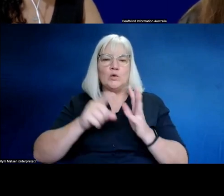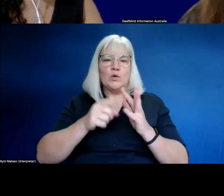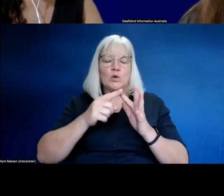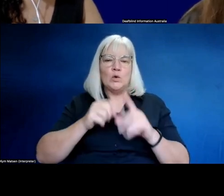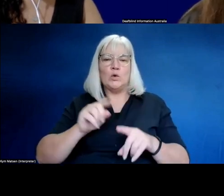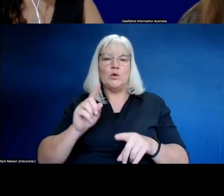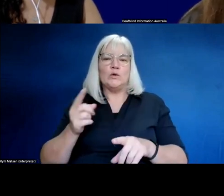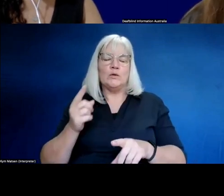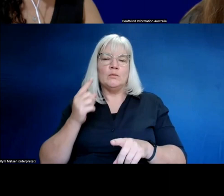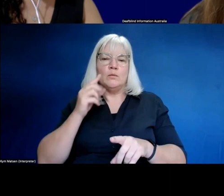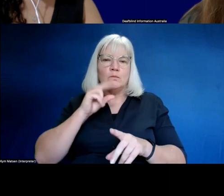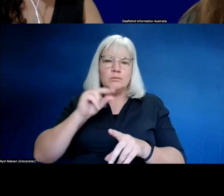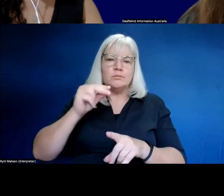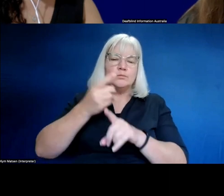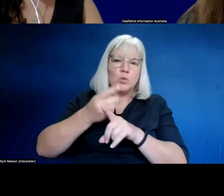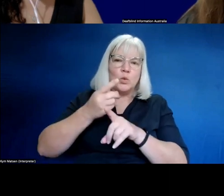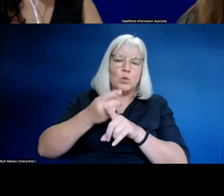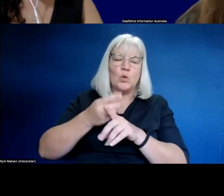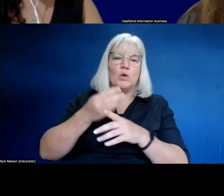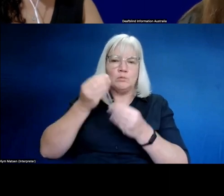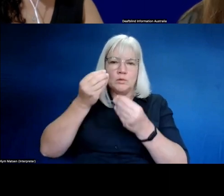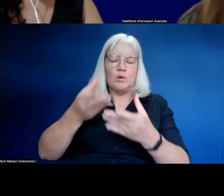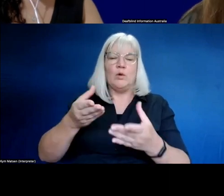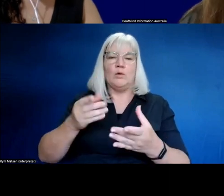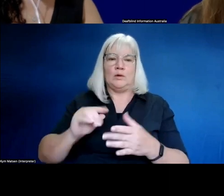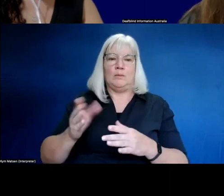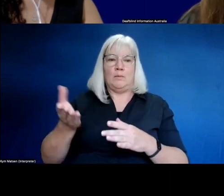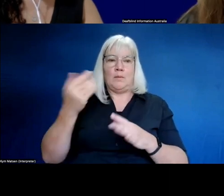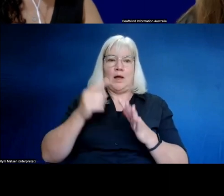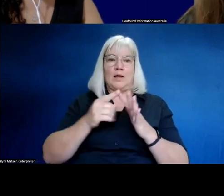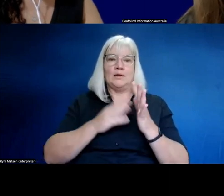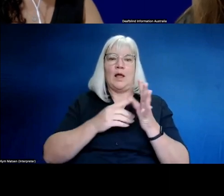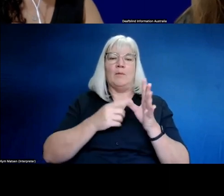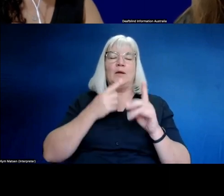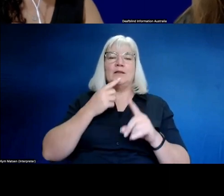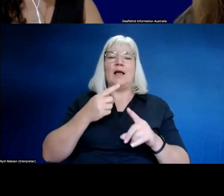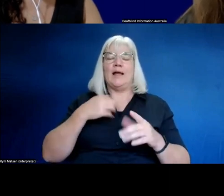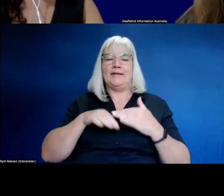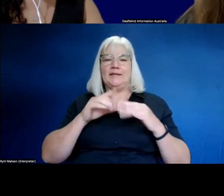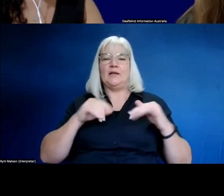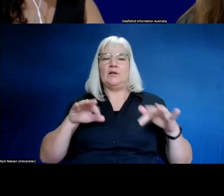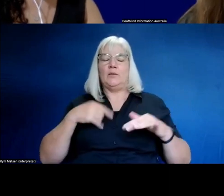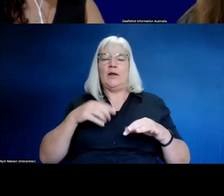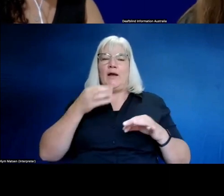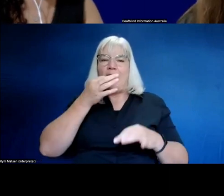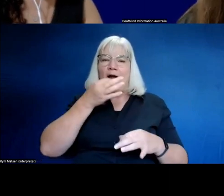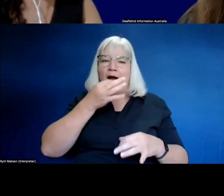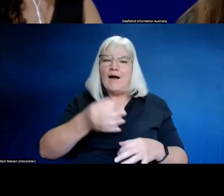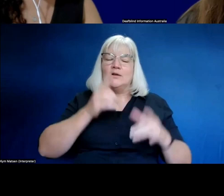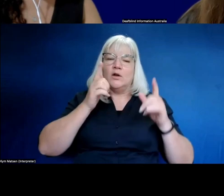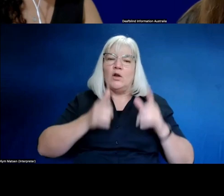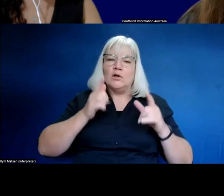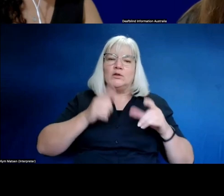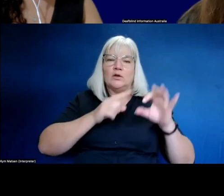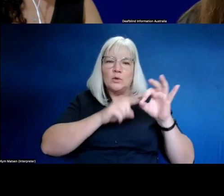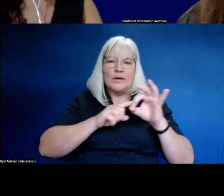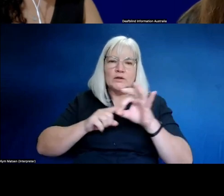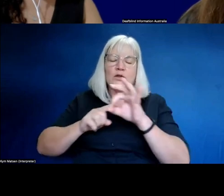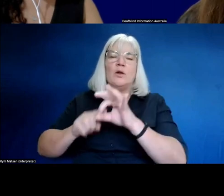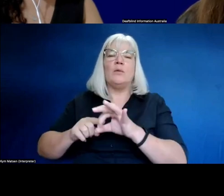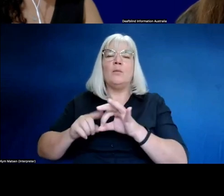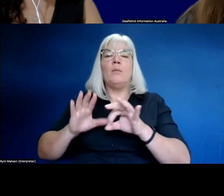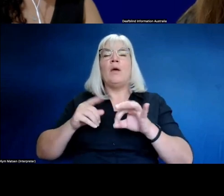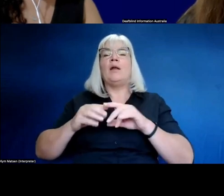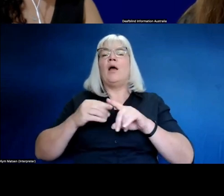an observation in a session that we were asking lots of questions and guided us to make statements about what was